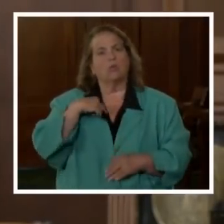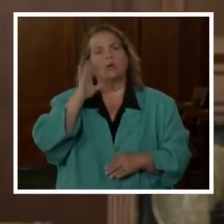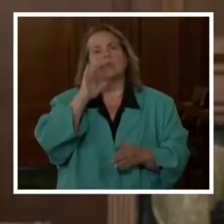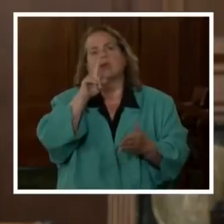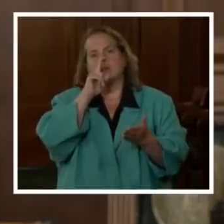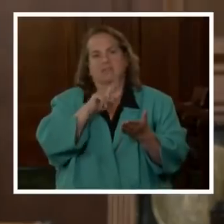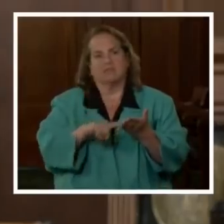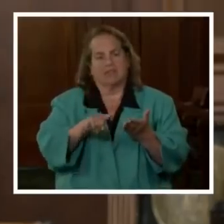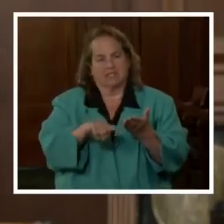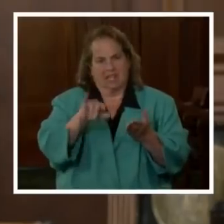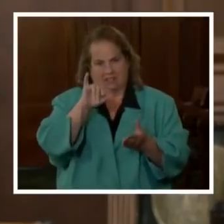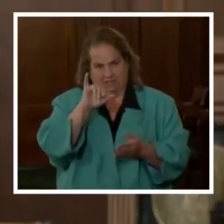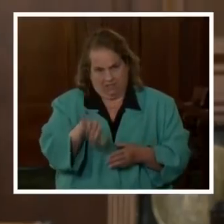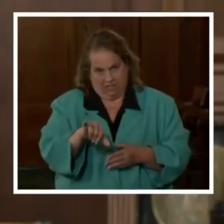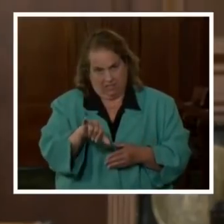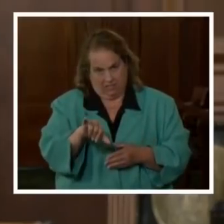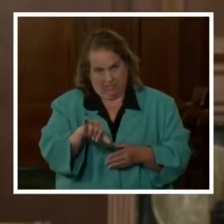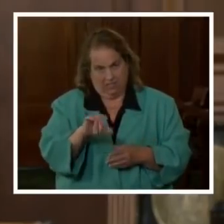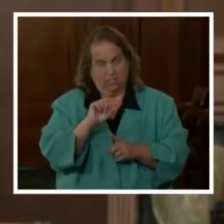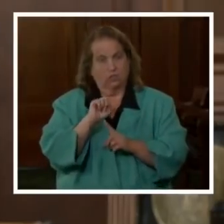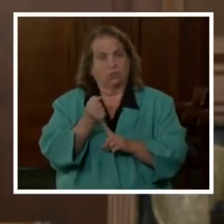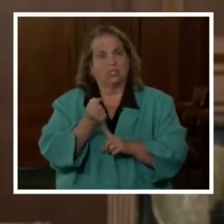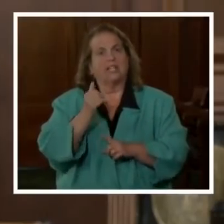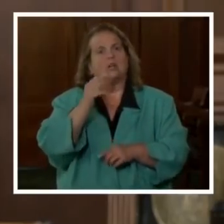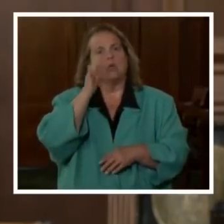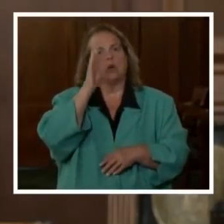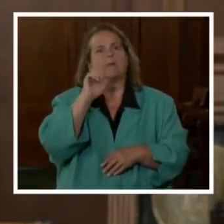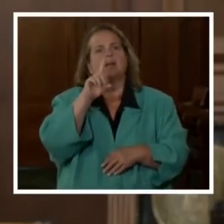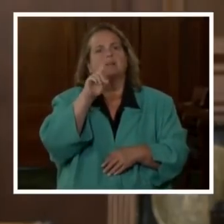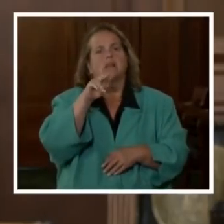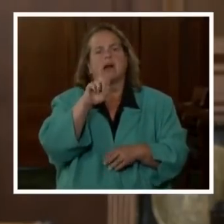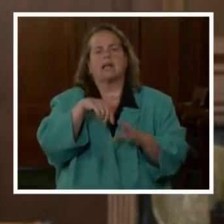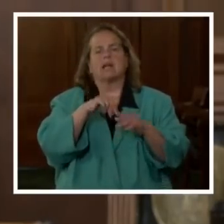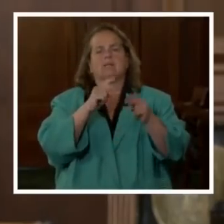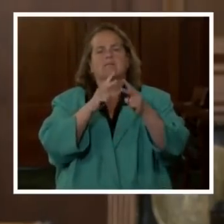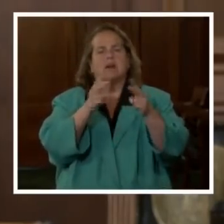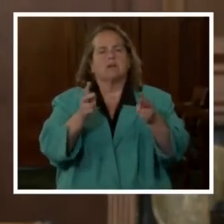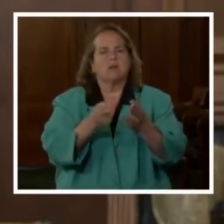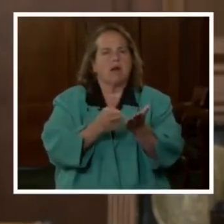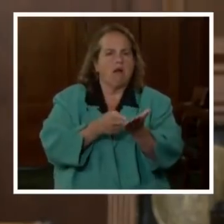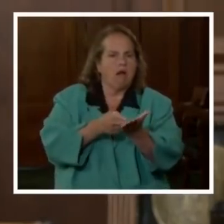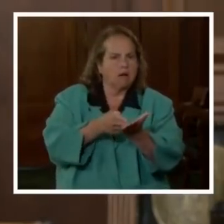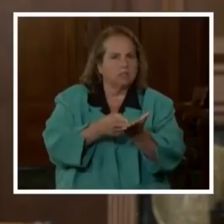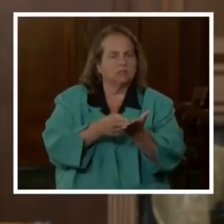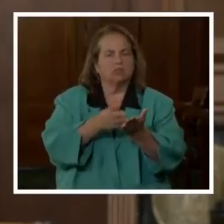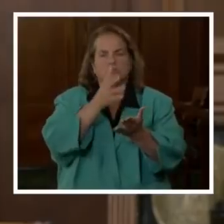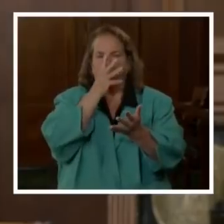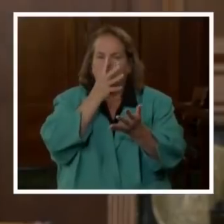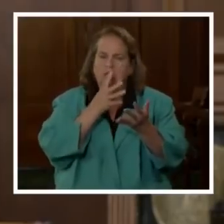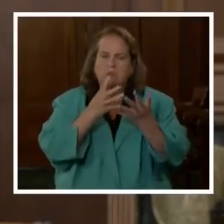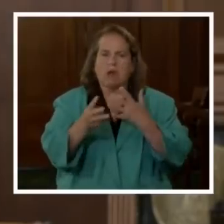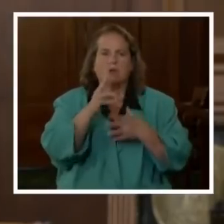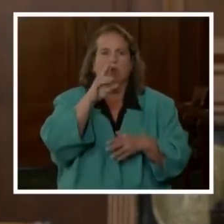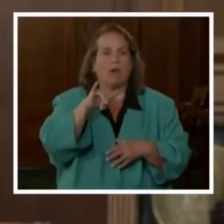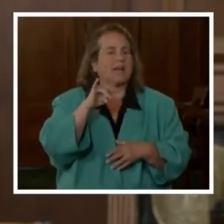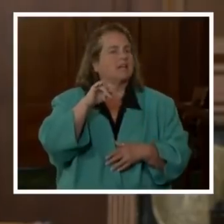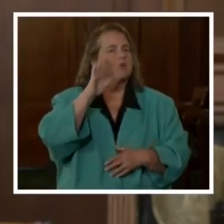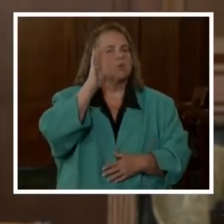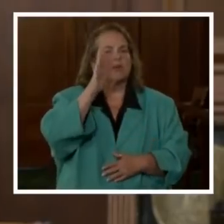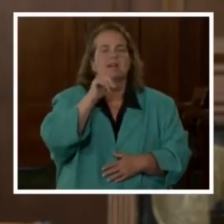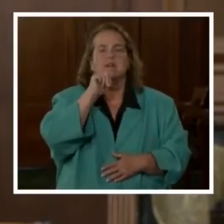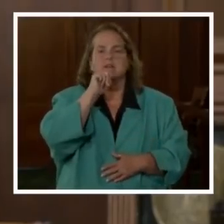this matter. It is going to be done in an honest and transparent way that will not take